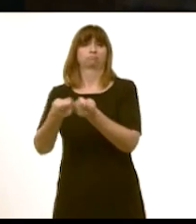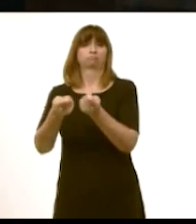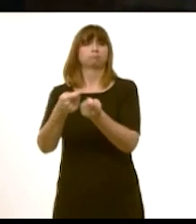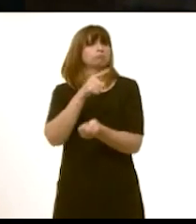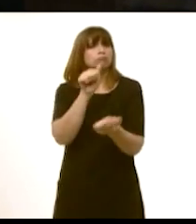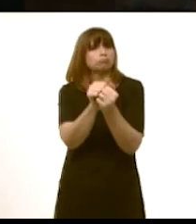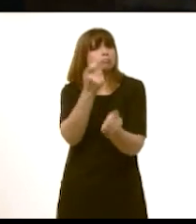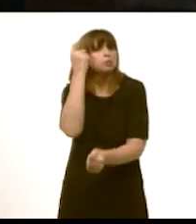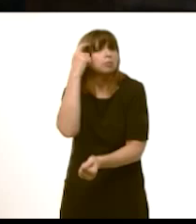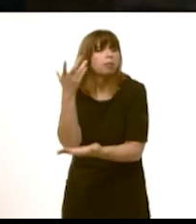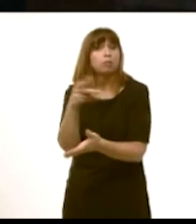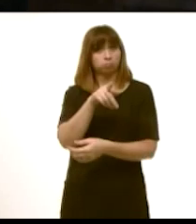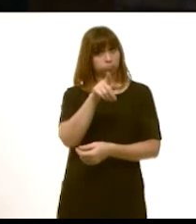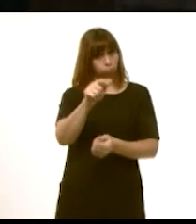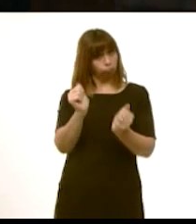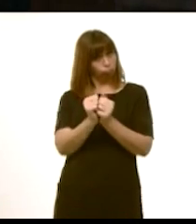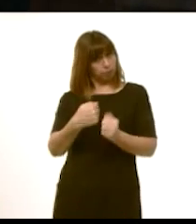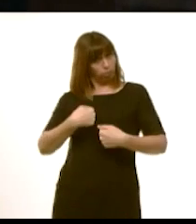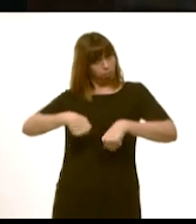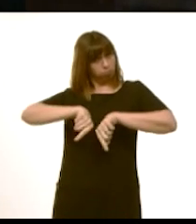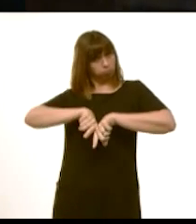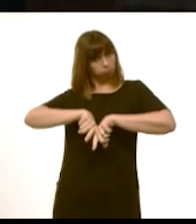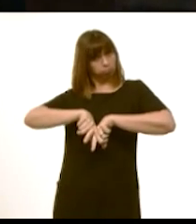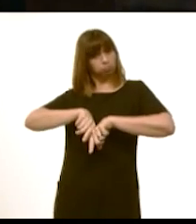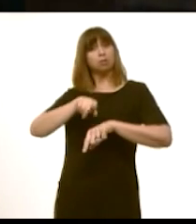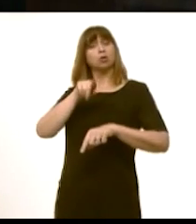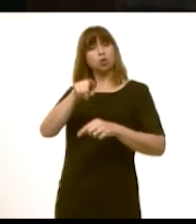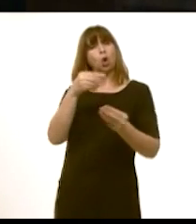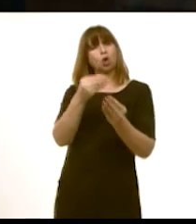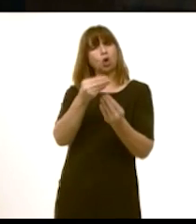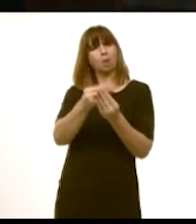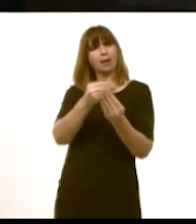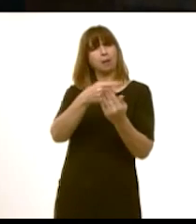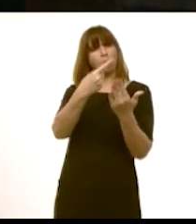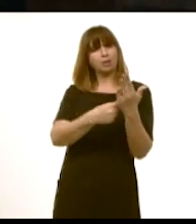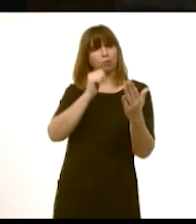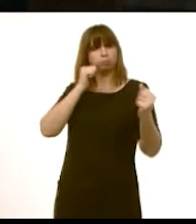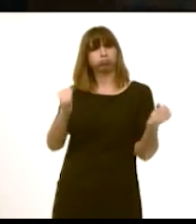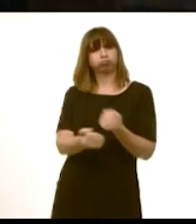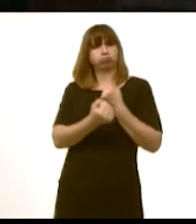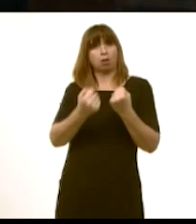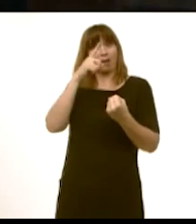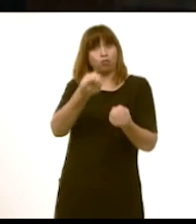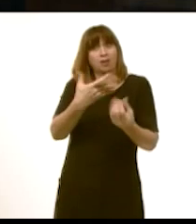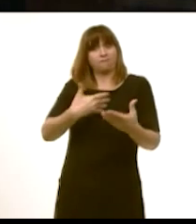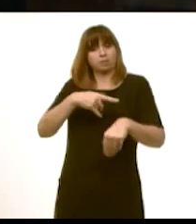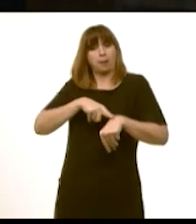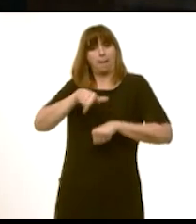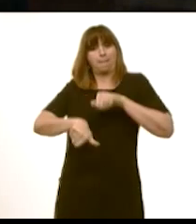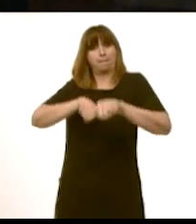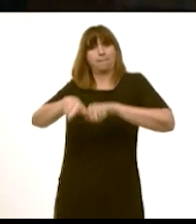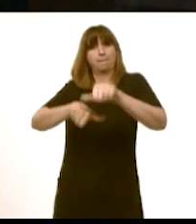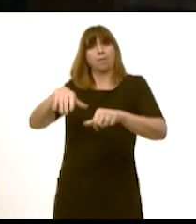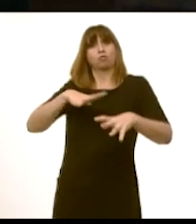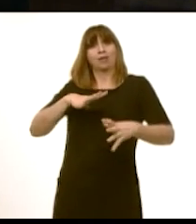to proceed. Do you agree with us that it would strengthen your economic policy immensely if you now provided a timescale for the sale of the